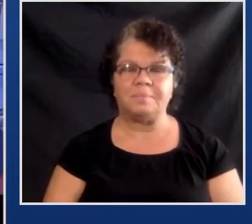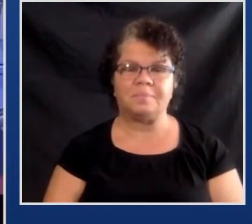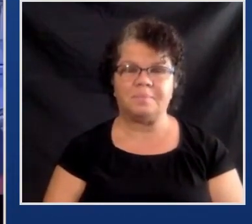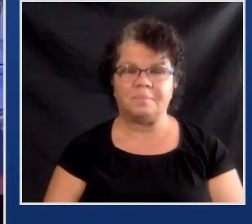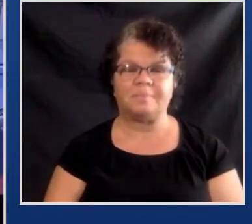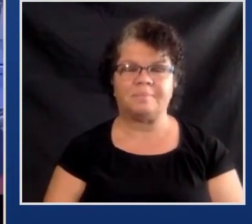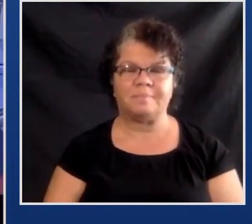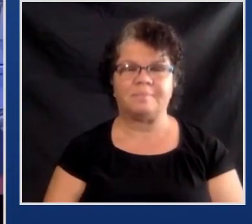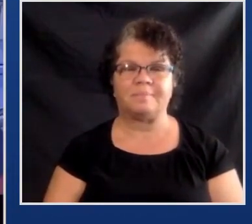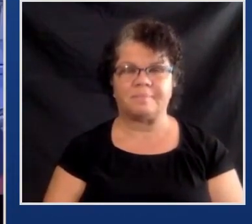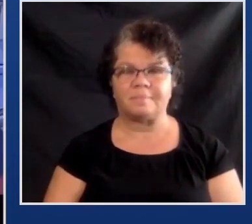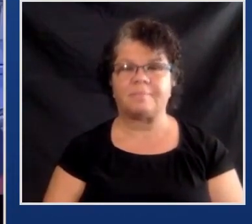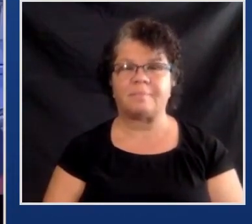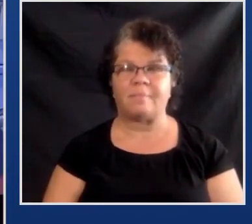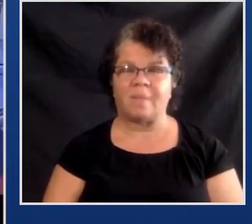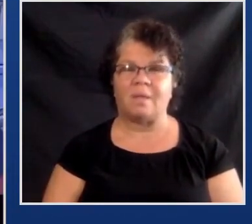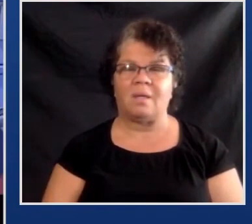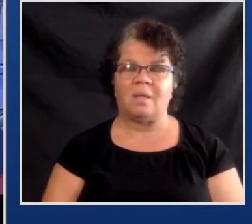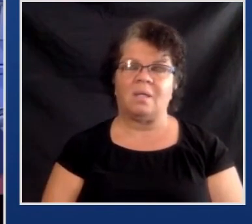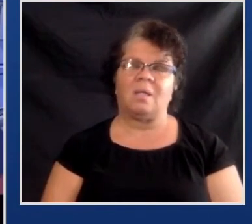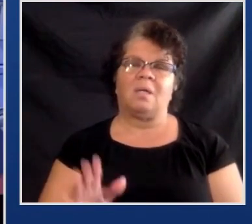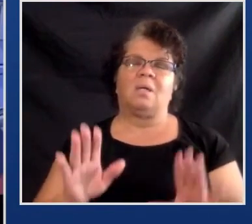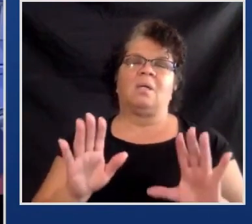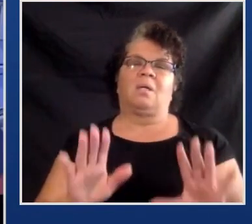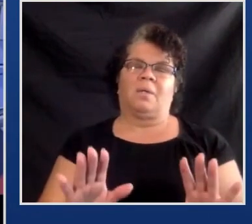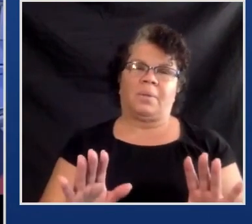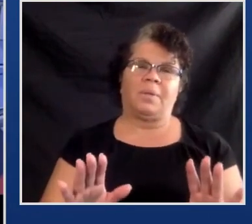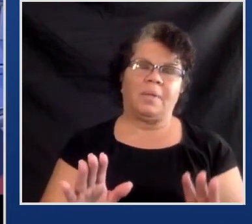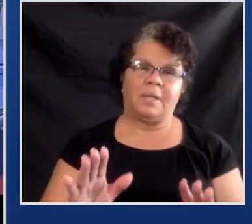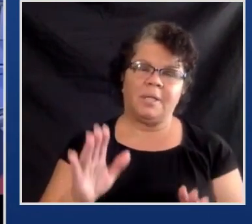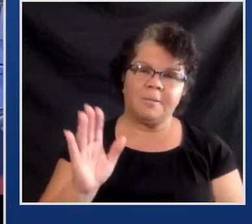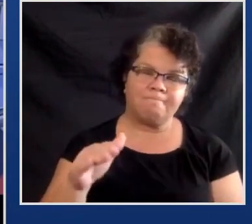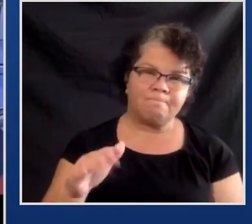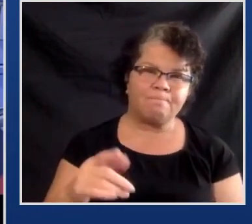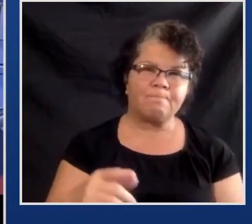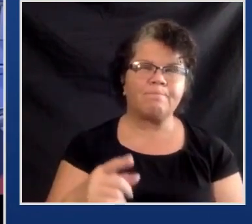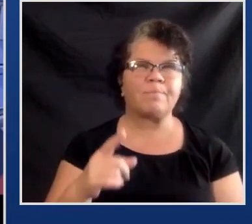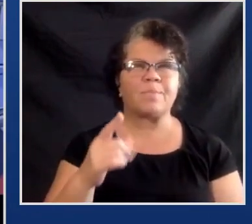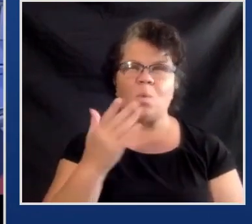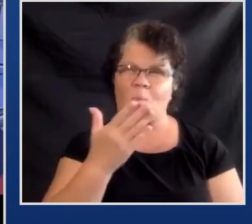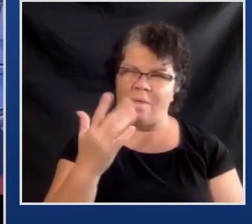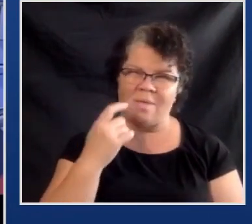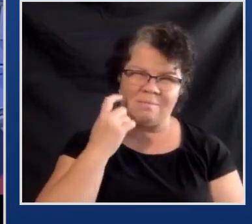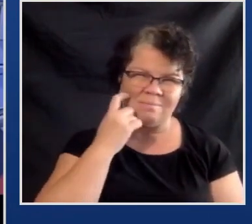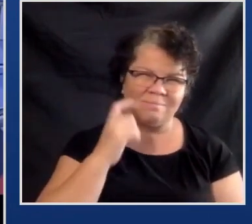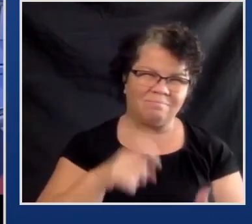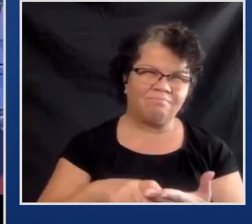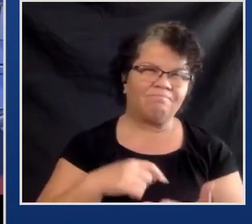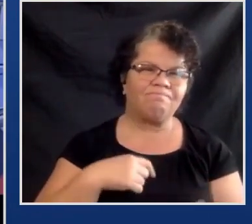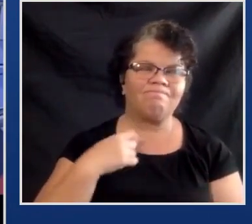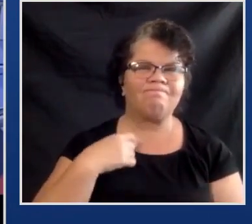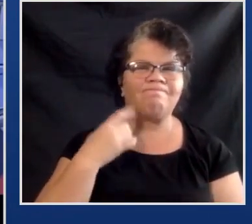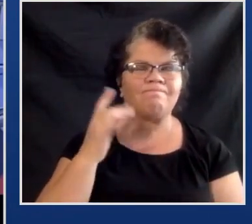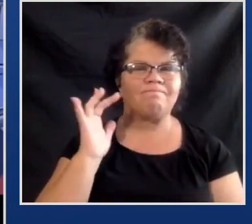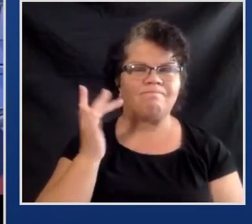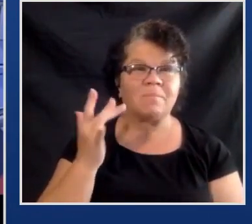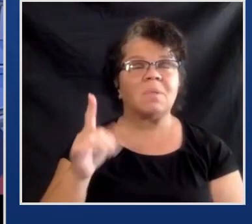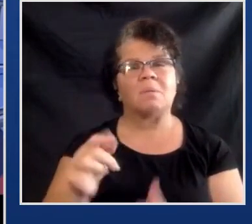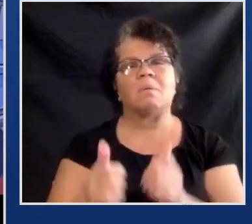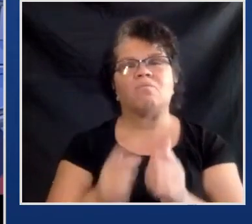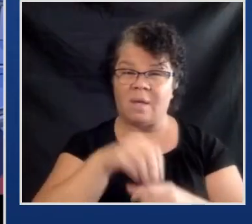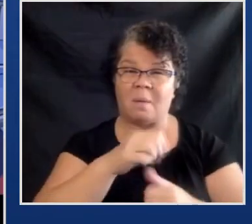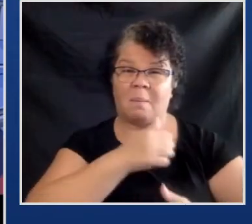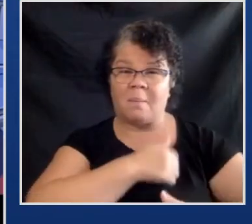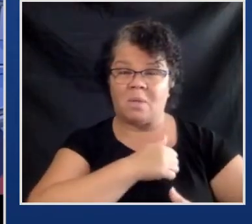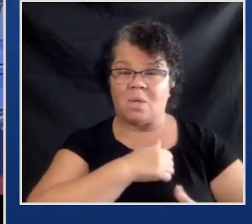But folks, look, the thing that's bothered me most, maybe emotionally bothered me the most, but substantively